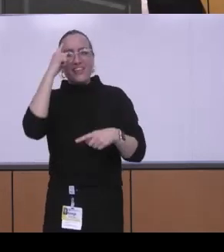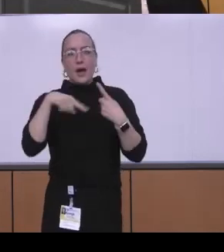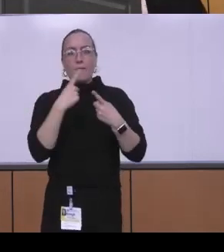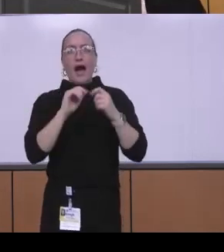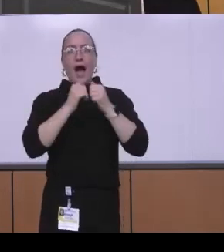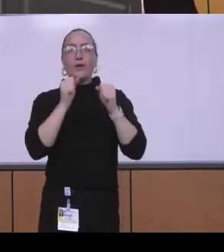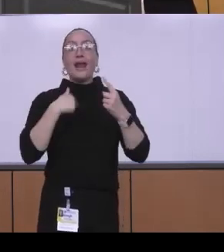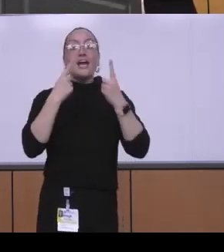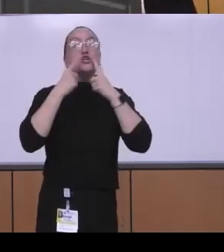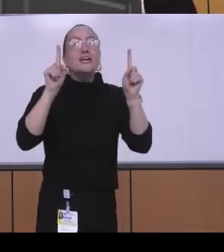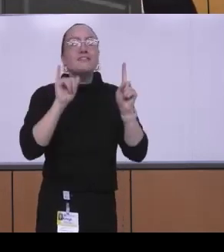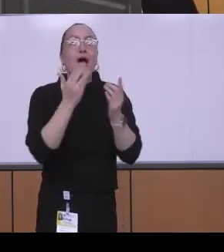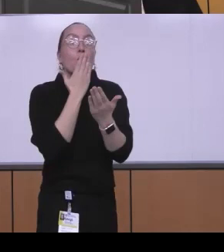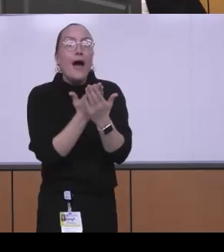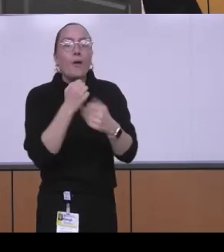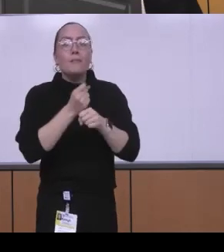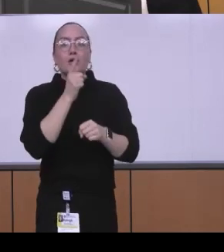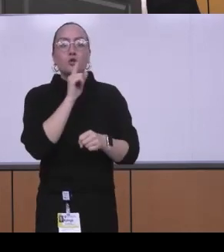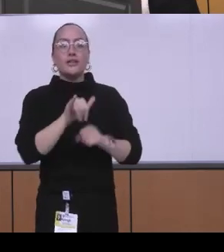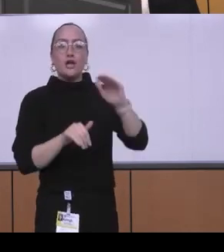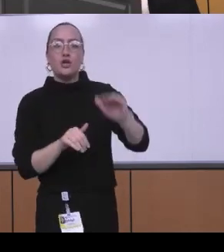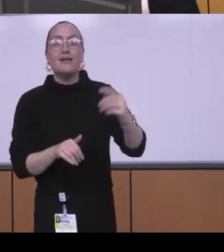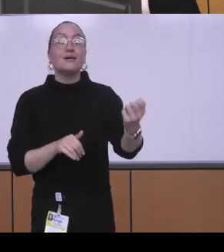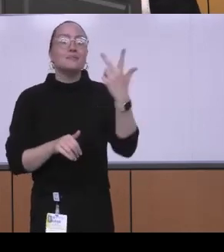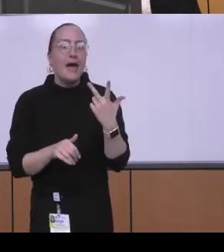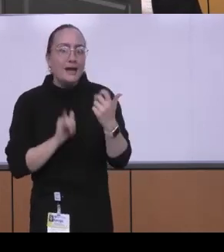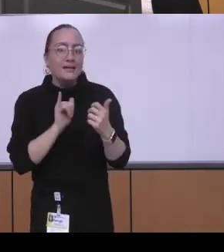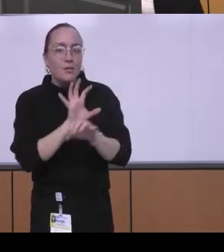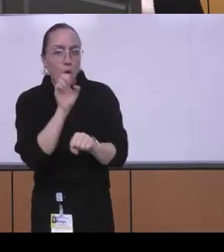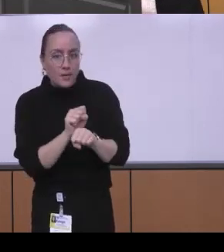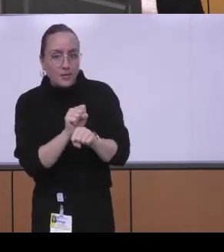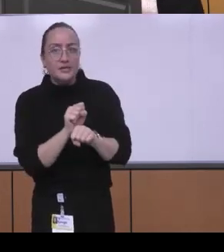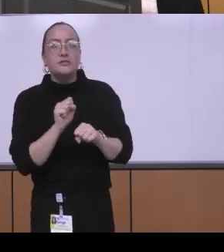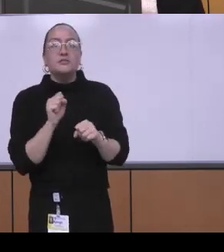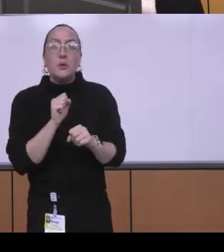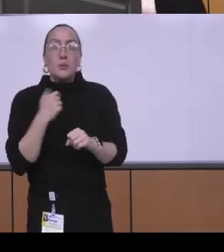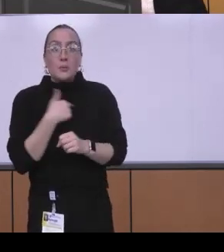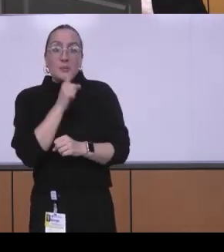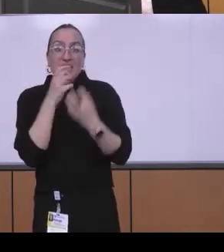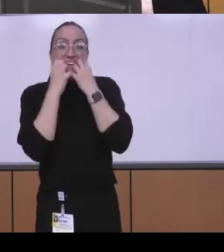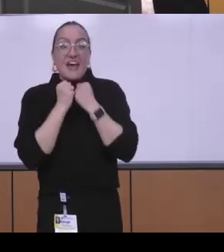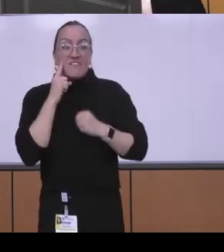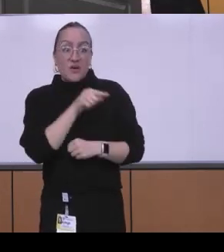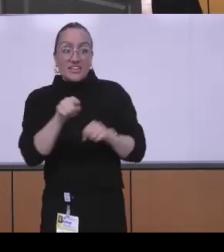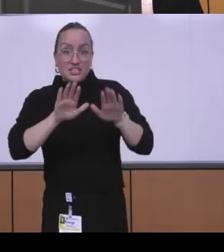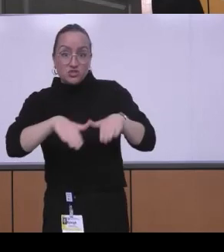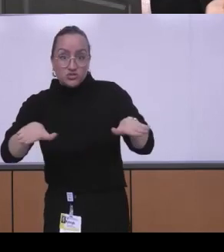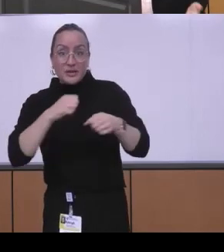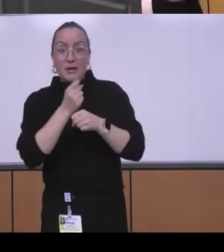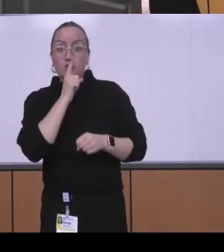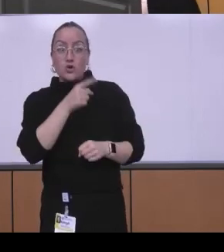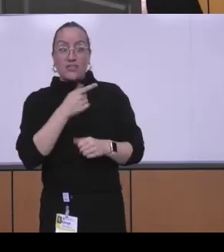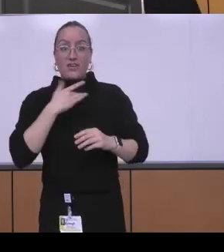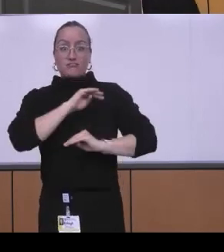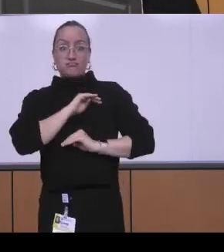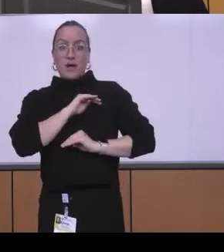to make sure kid comes back to the appointment, make sure kid has a coat, all the things that you truly deeply care for these children and you want to make sure that they have what they need.